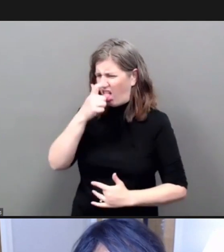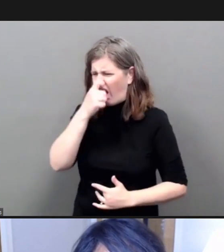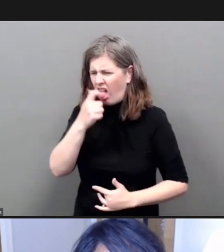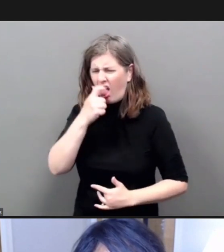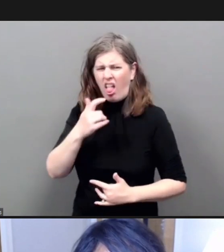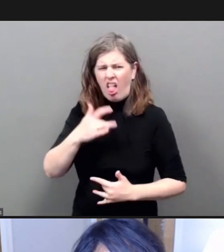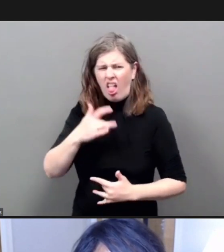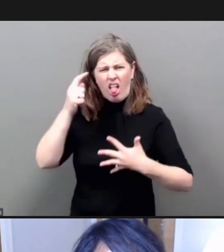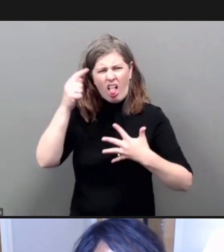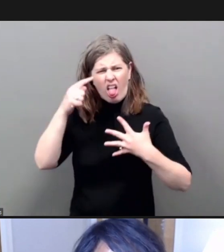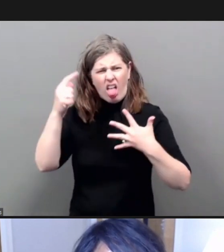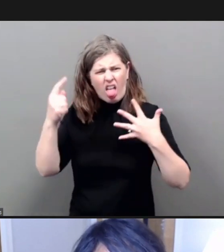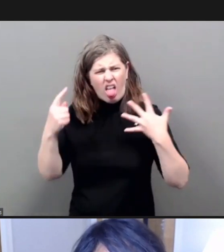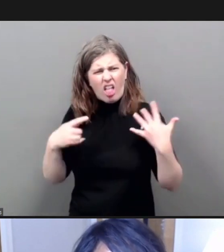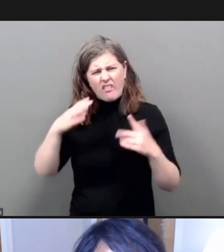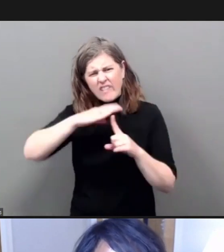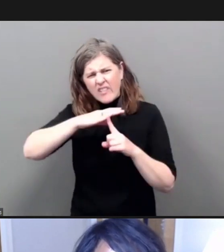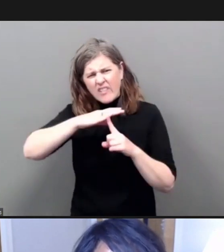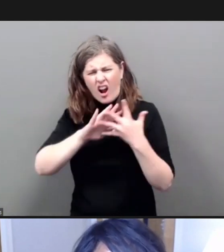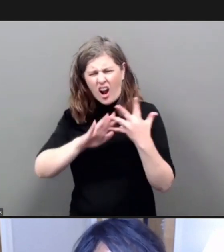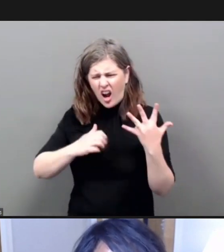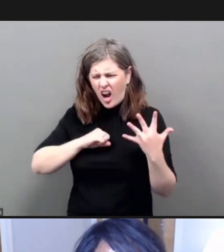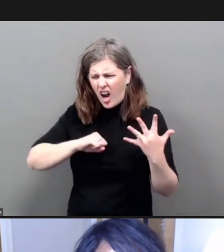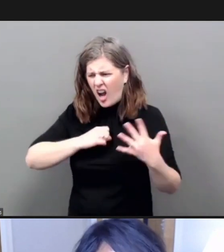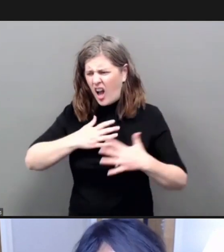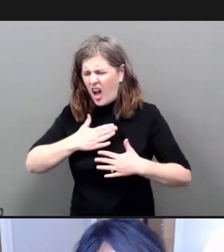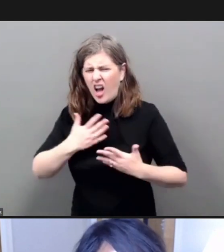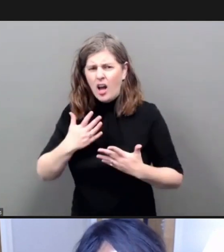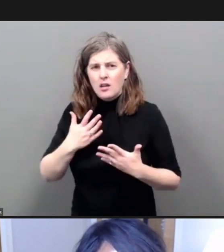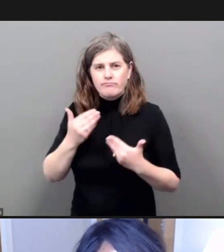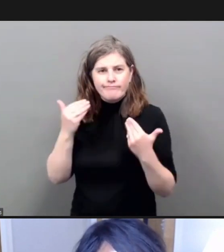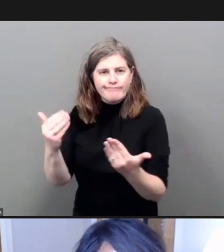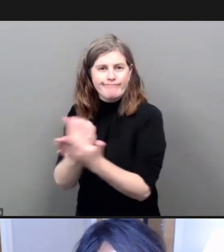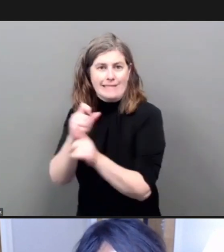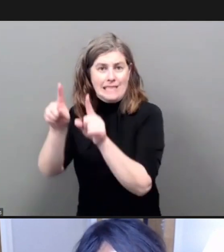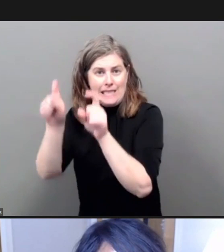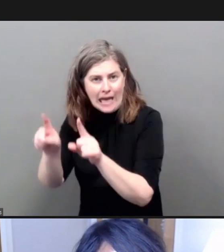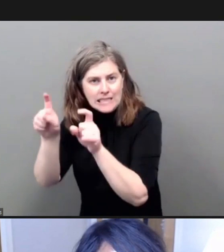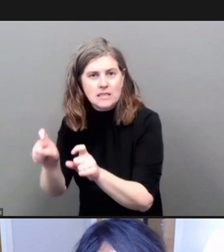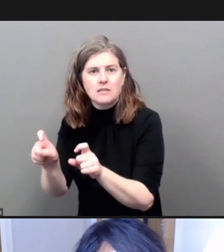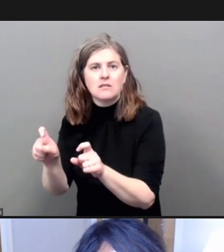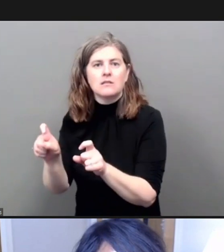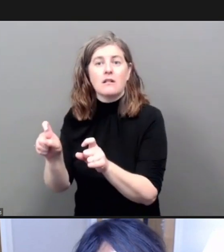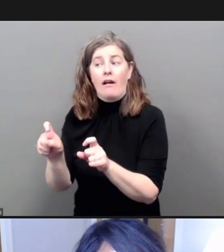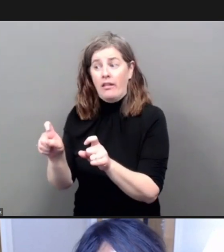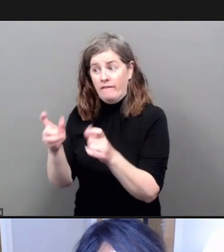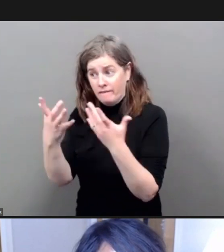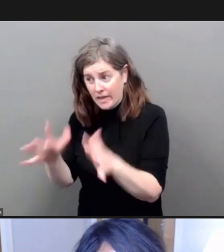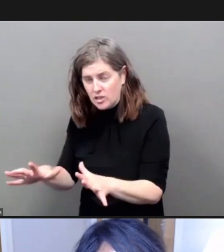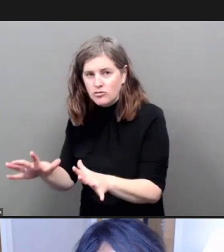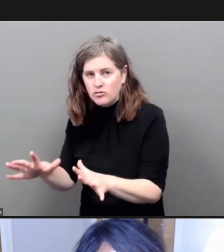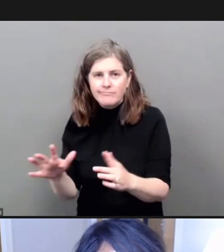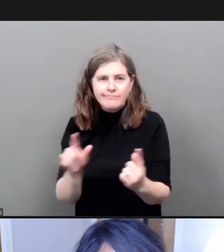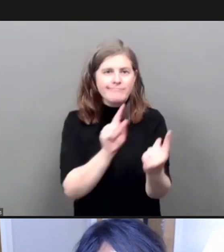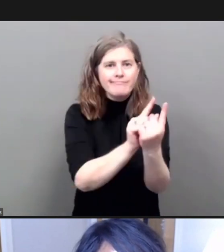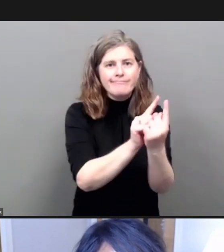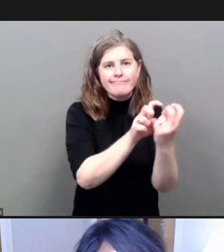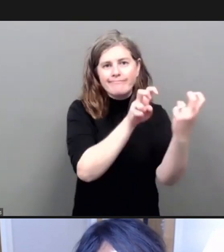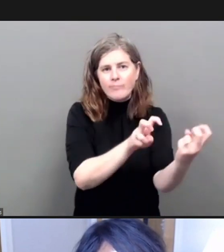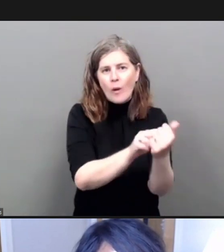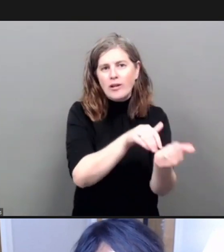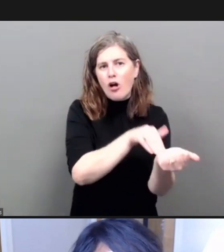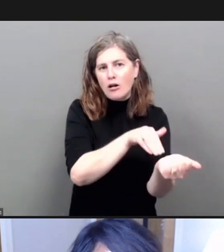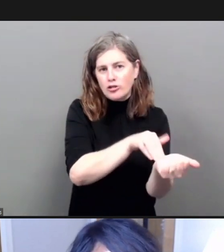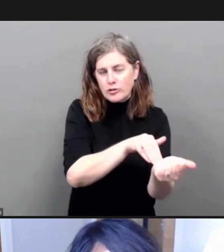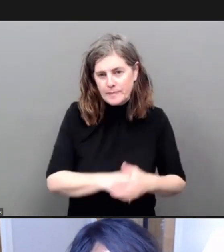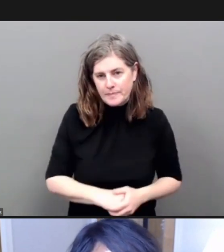with COVID-19, please seek out a test and follow up by seeing your provider. And then